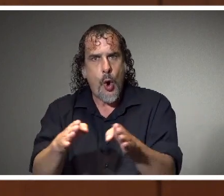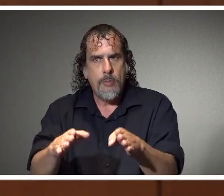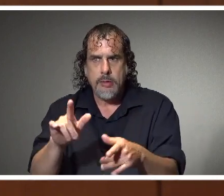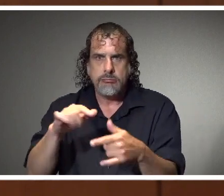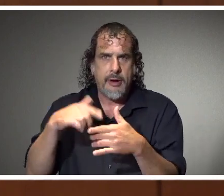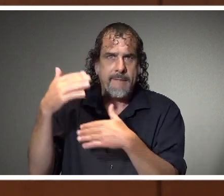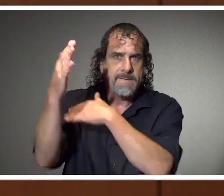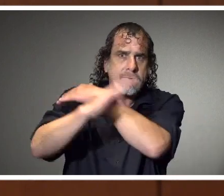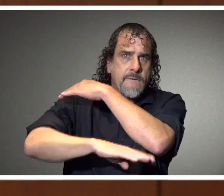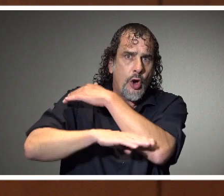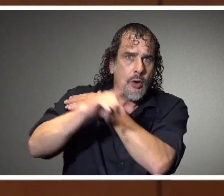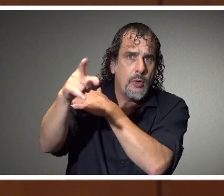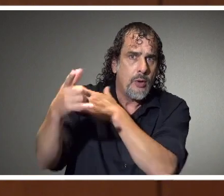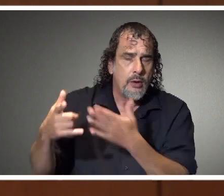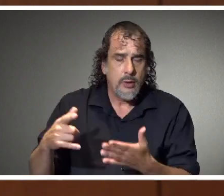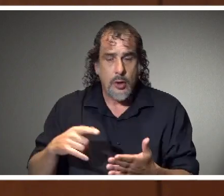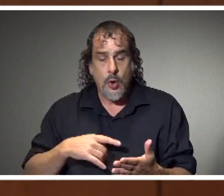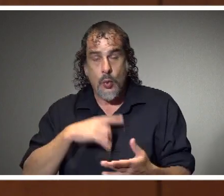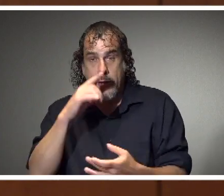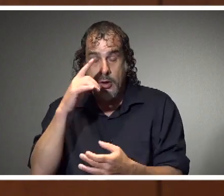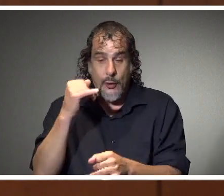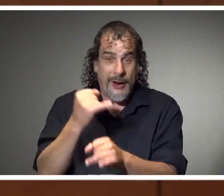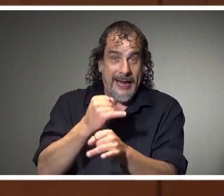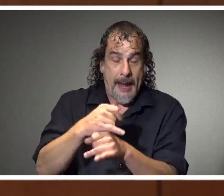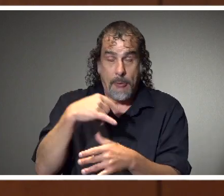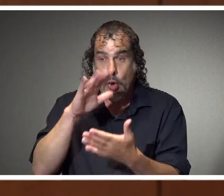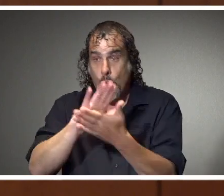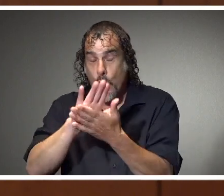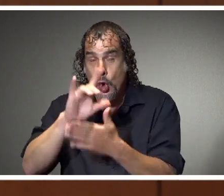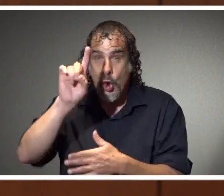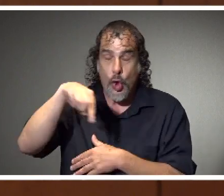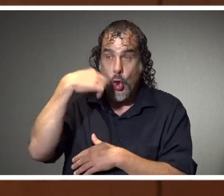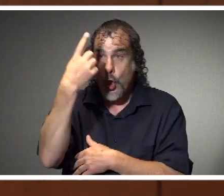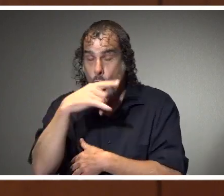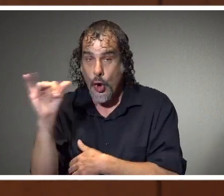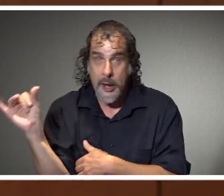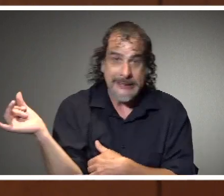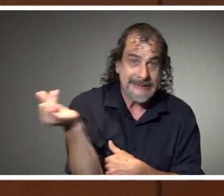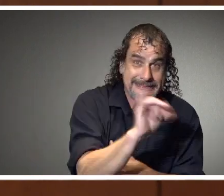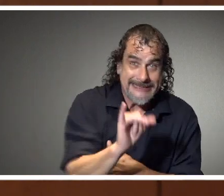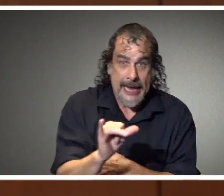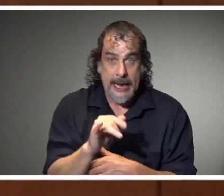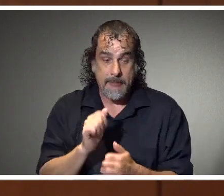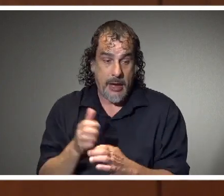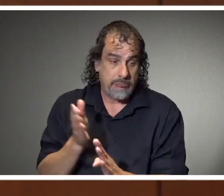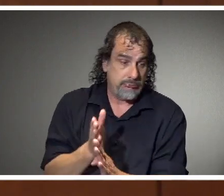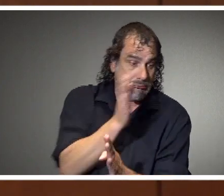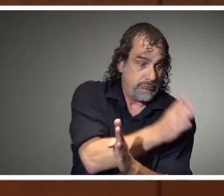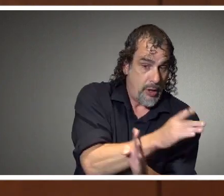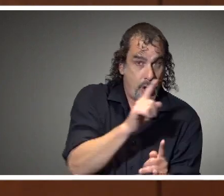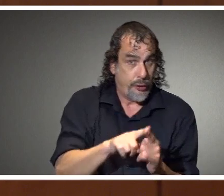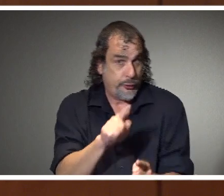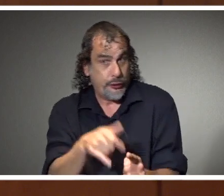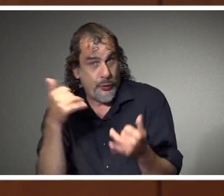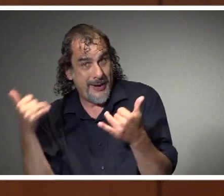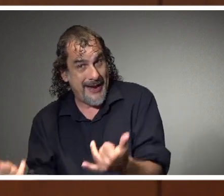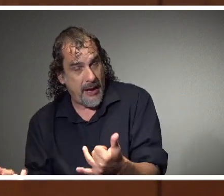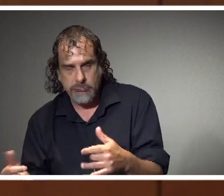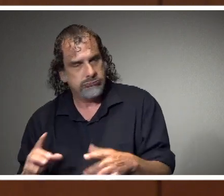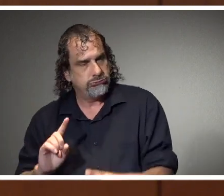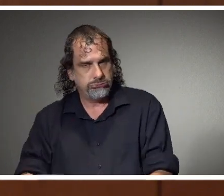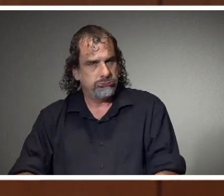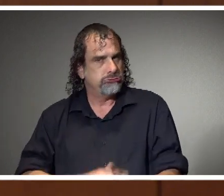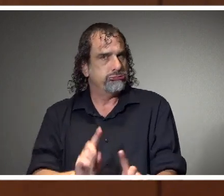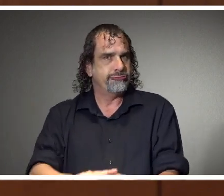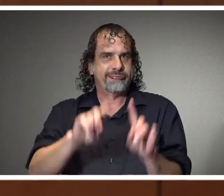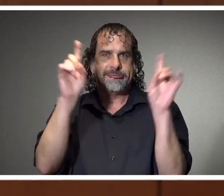believe that the campuses are going to look exactly in September of 2020 like they looked in